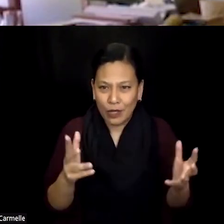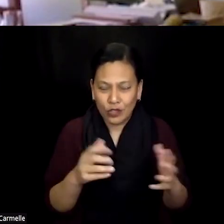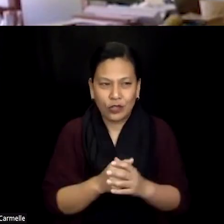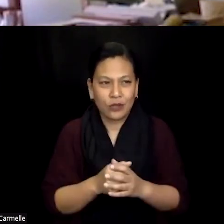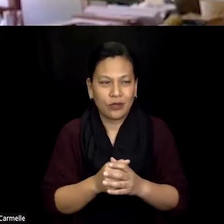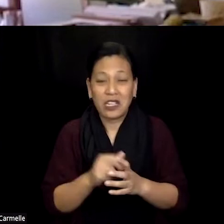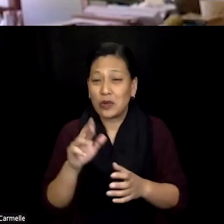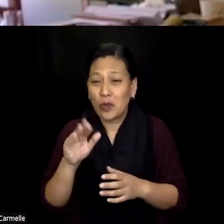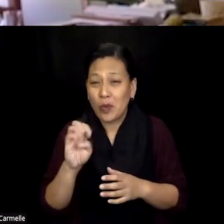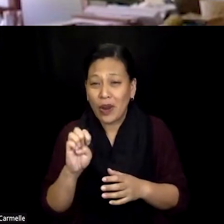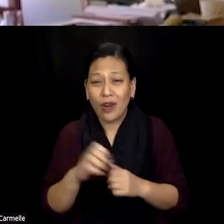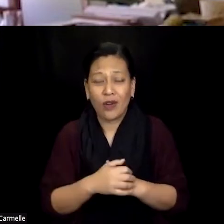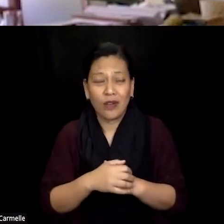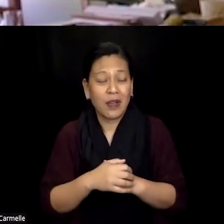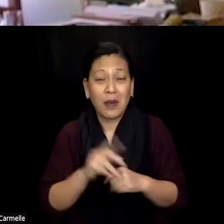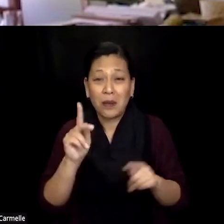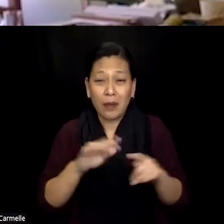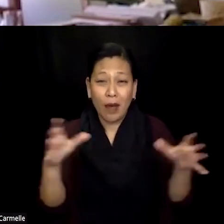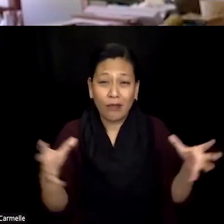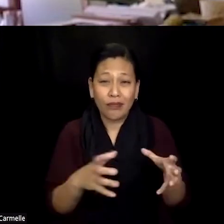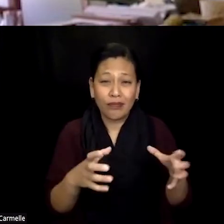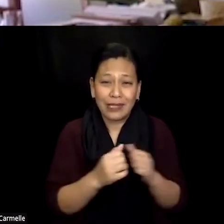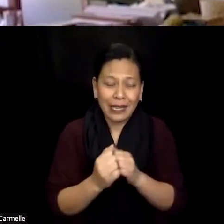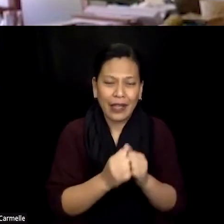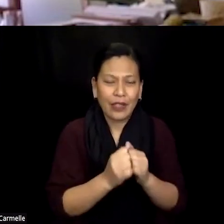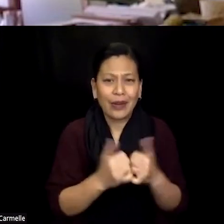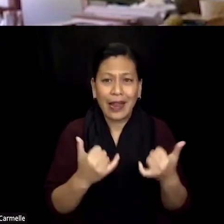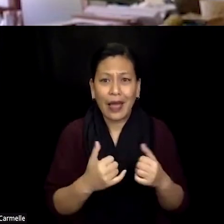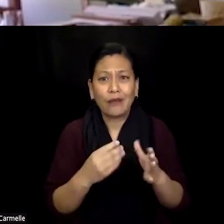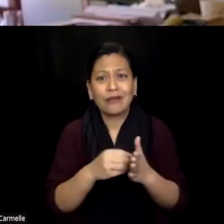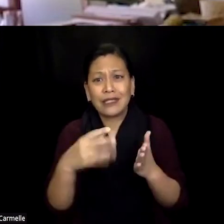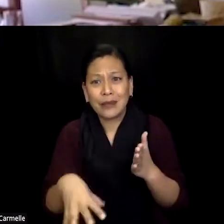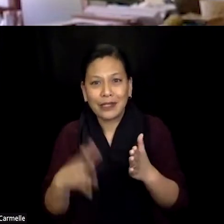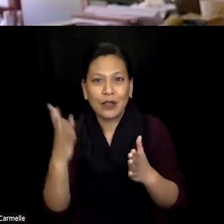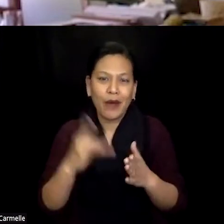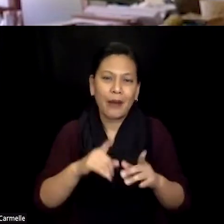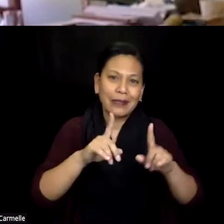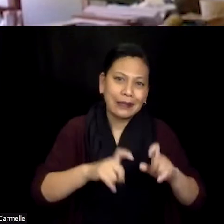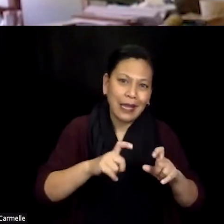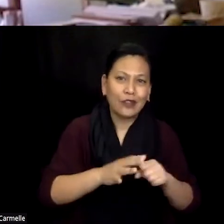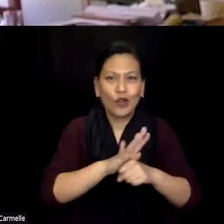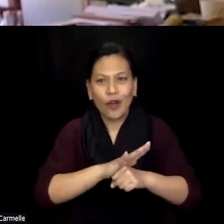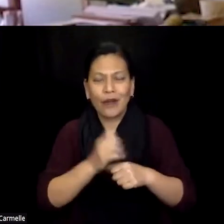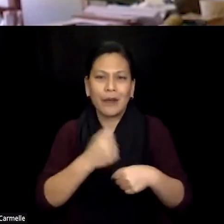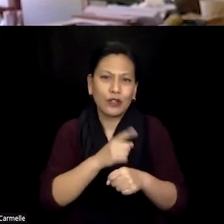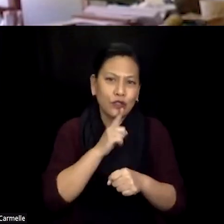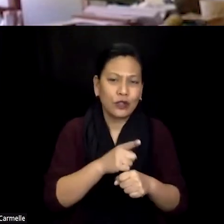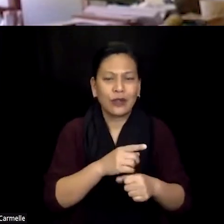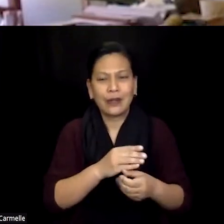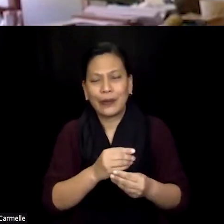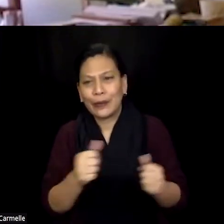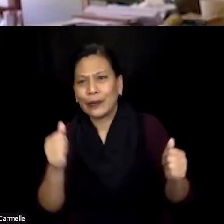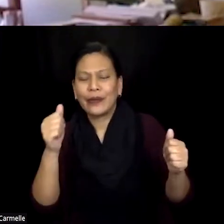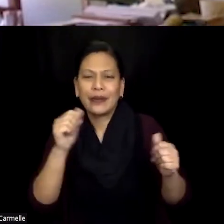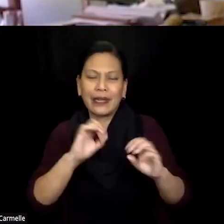It costs more to gather a group of people because of testing. And so it's more difficult to make something